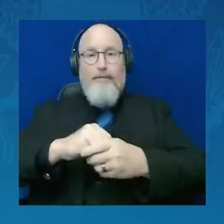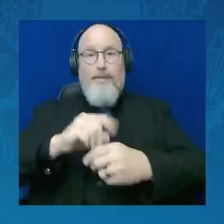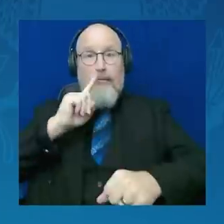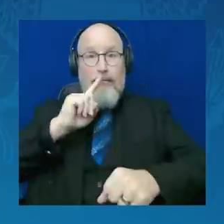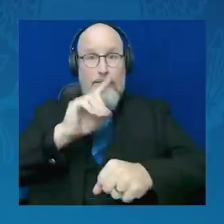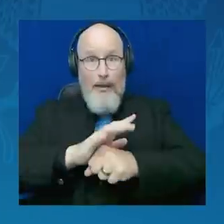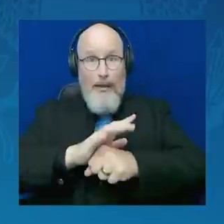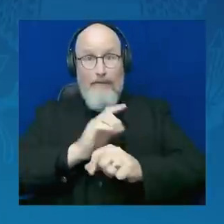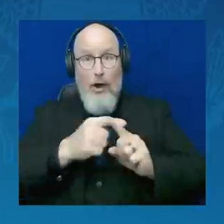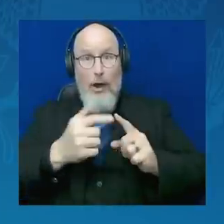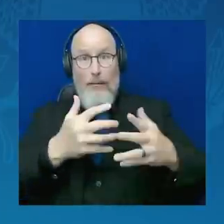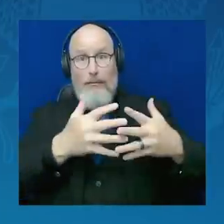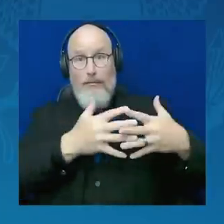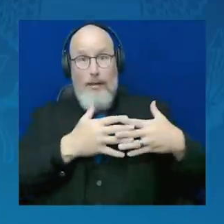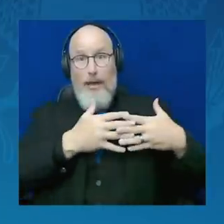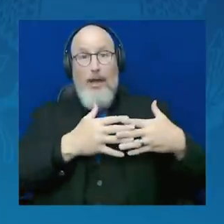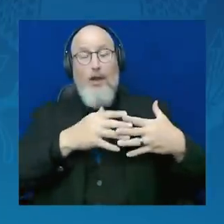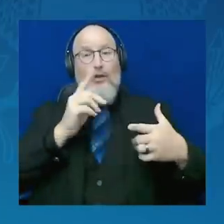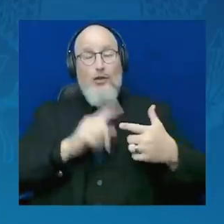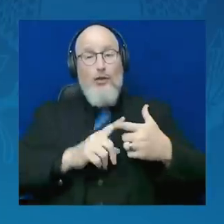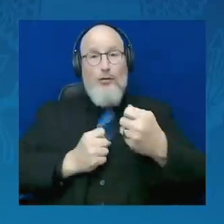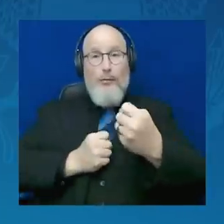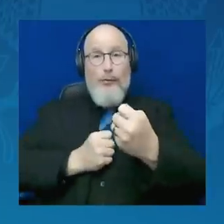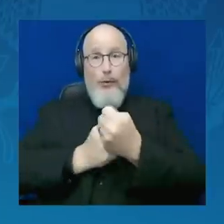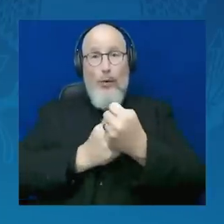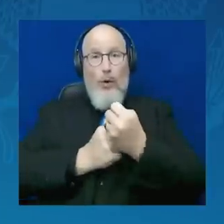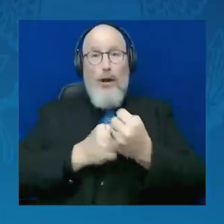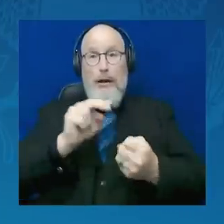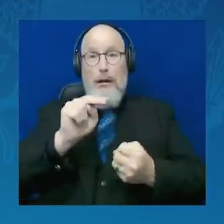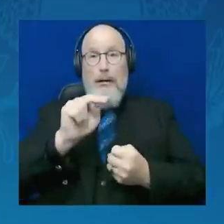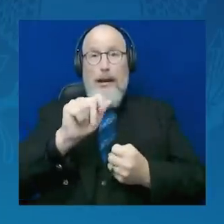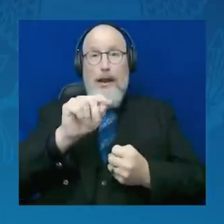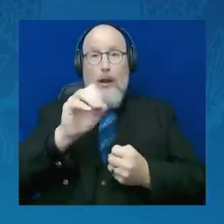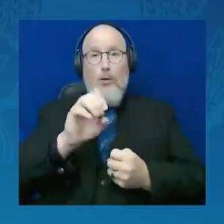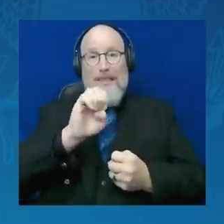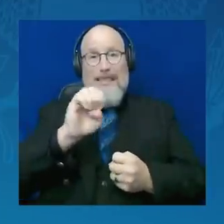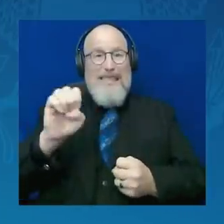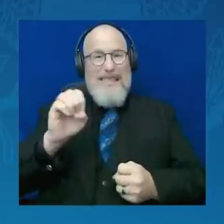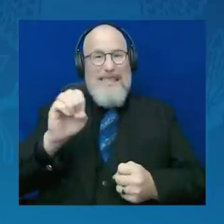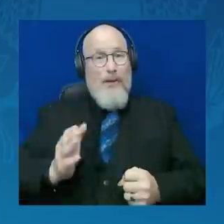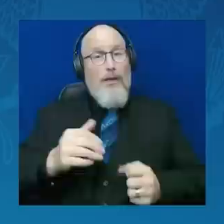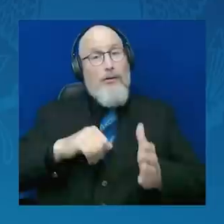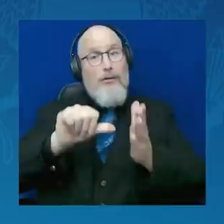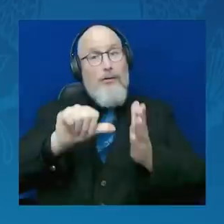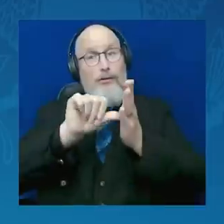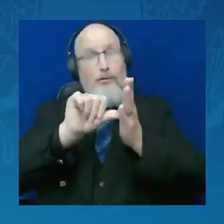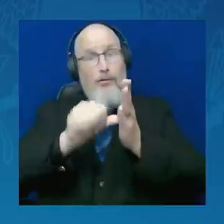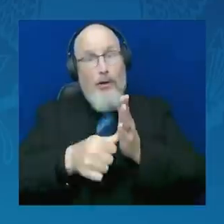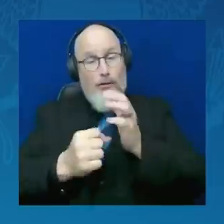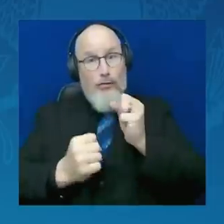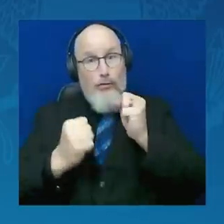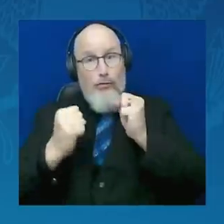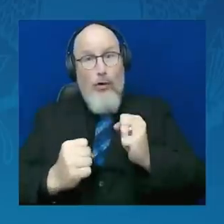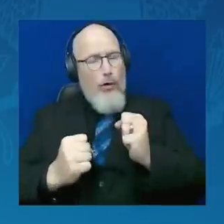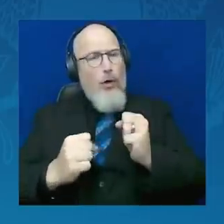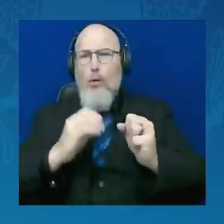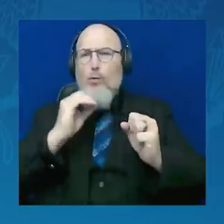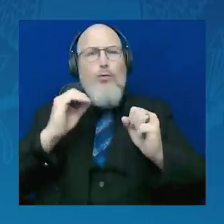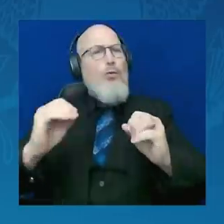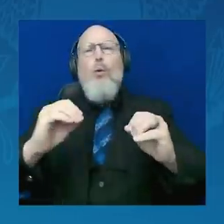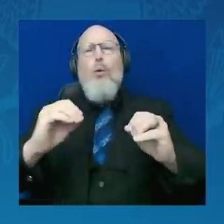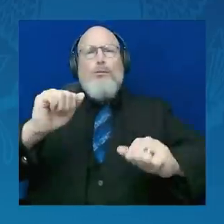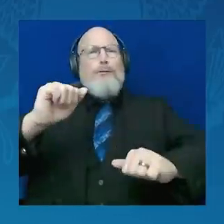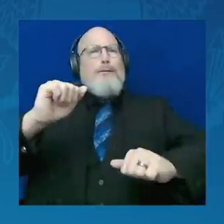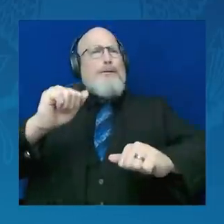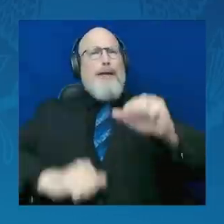NATO's eastern flank and to Europe as a whole. Let me stress very forcefully, there is no doubt whatsoever